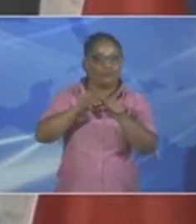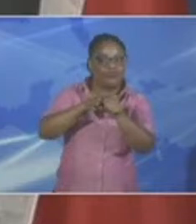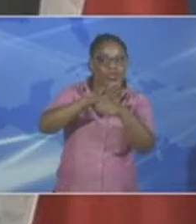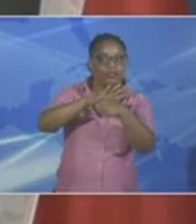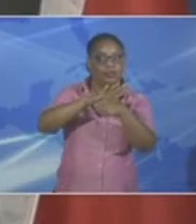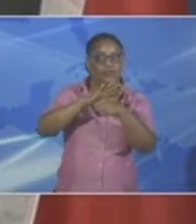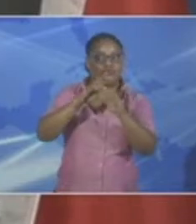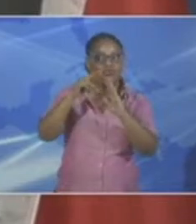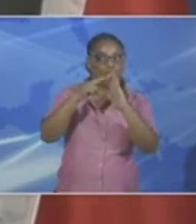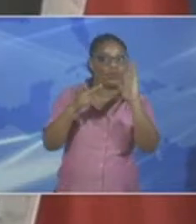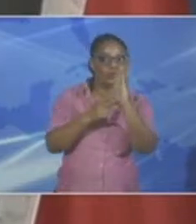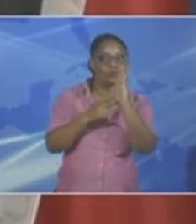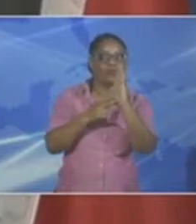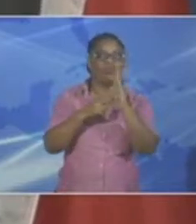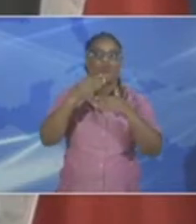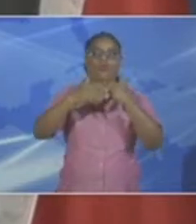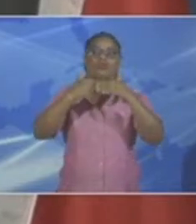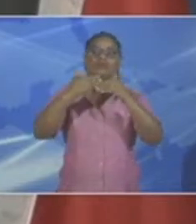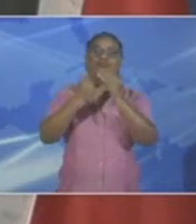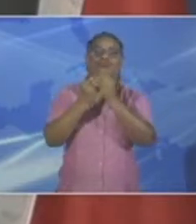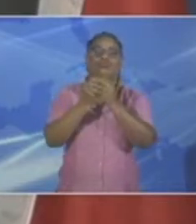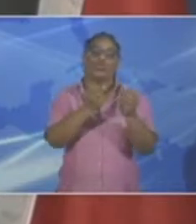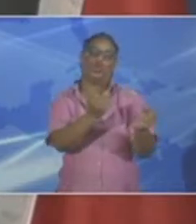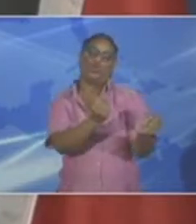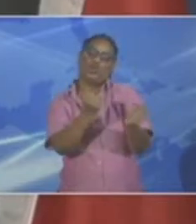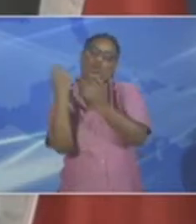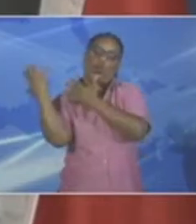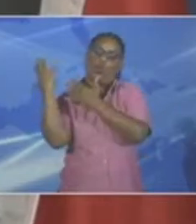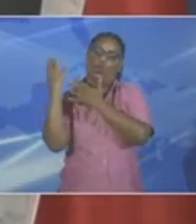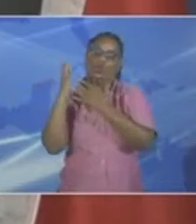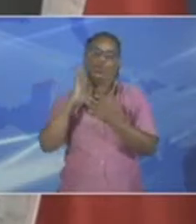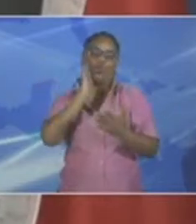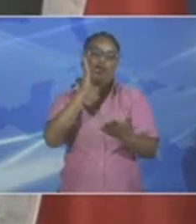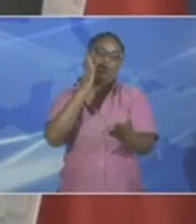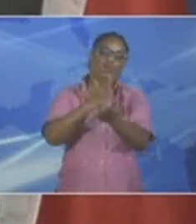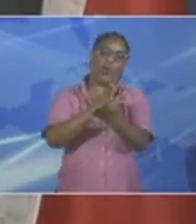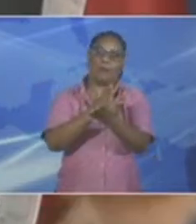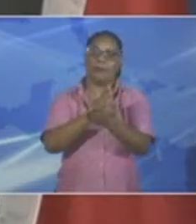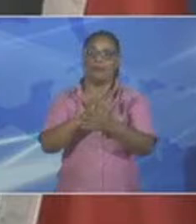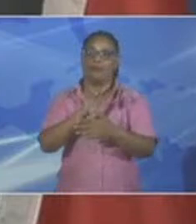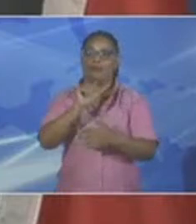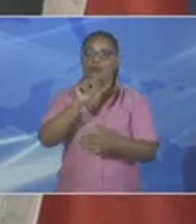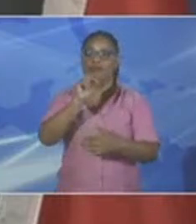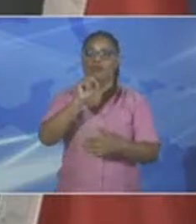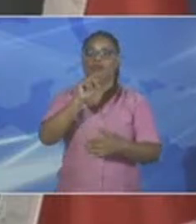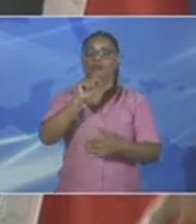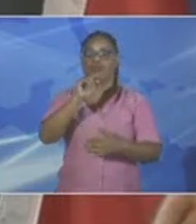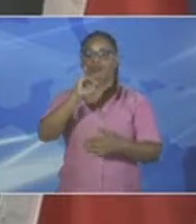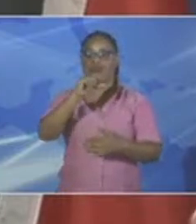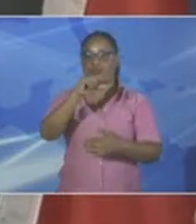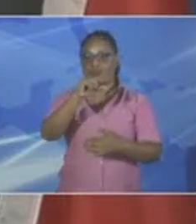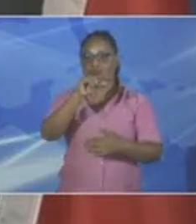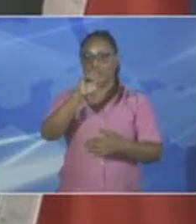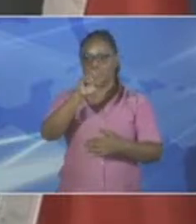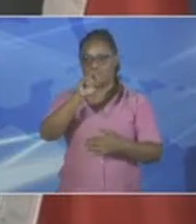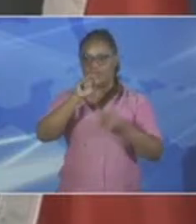totality will be removed. So the antigen test arrangements will come into effect